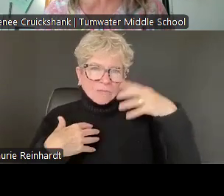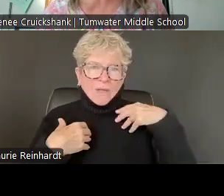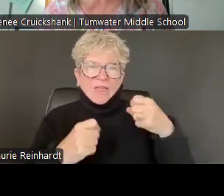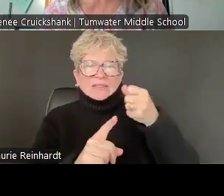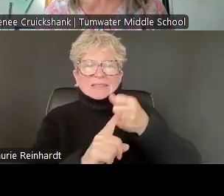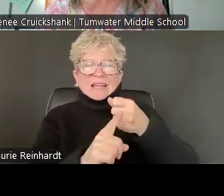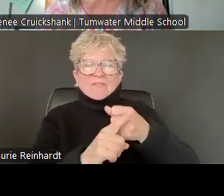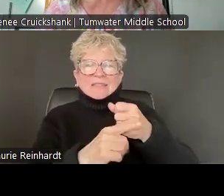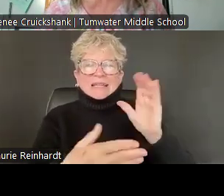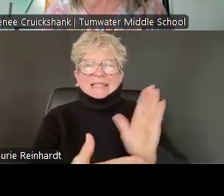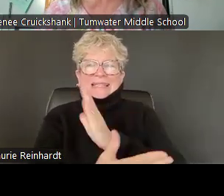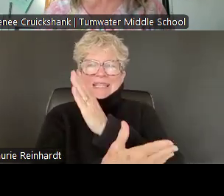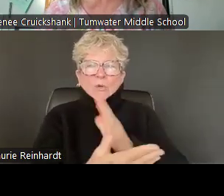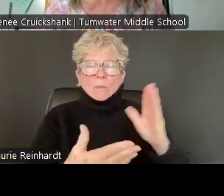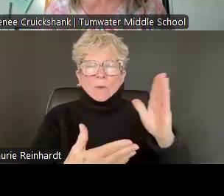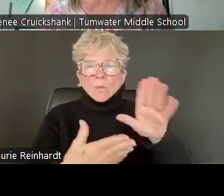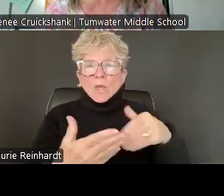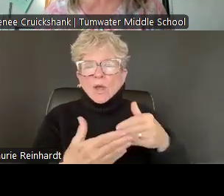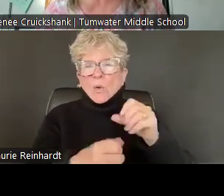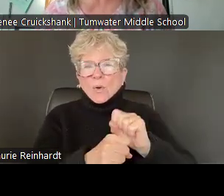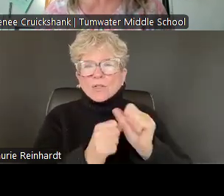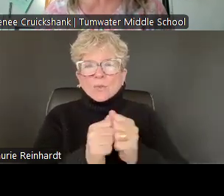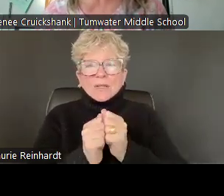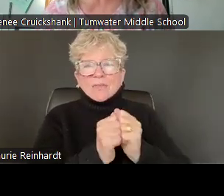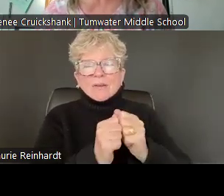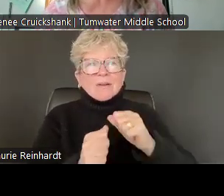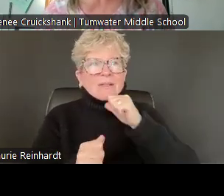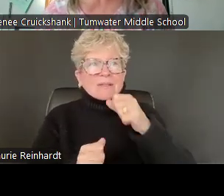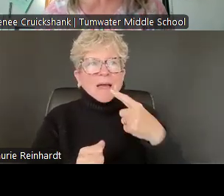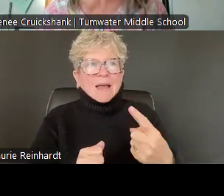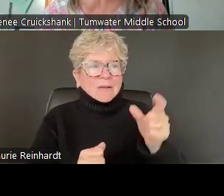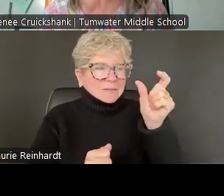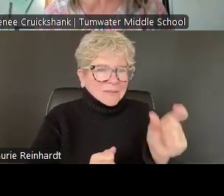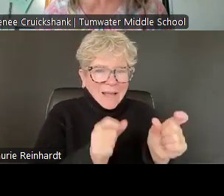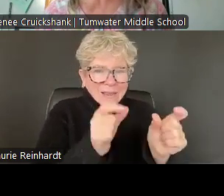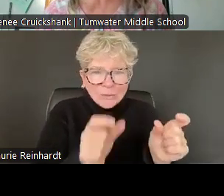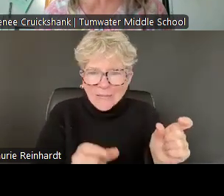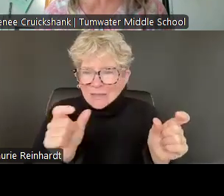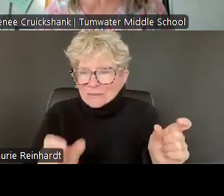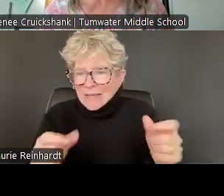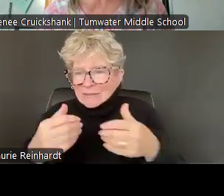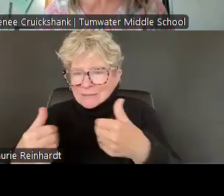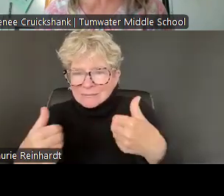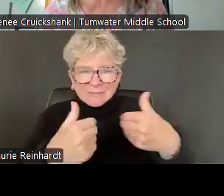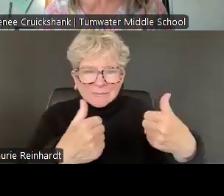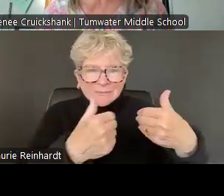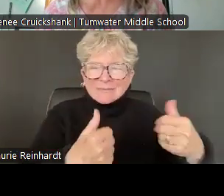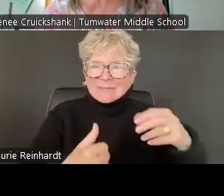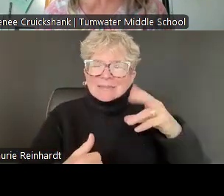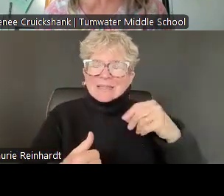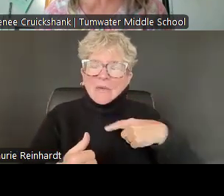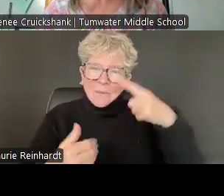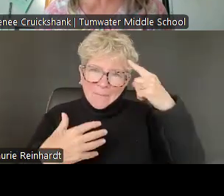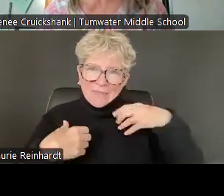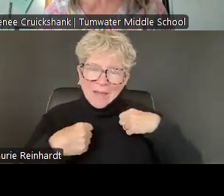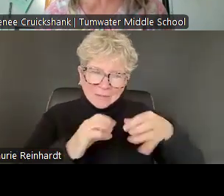where all work together. It's not a silo that one program, one person, one team. I think, as I said, mental health is health,